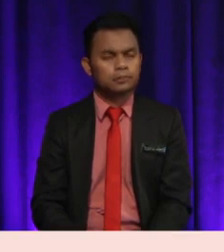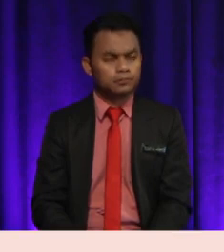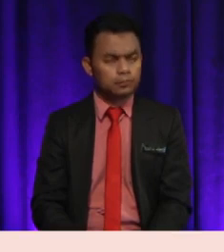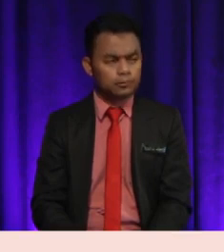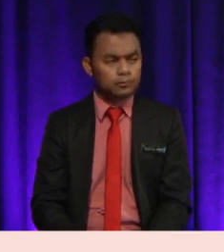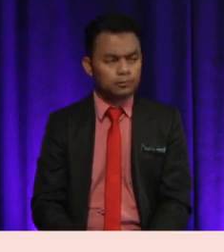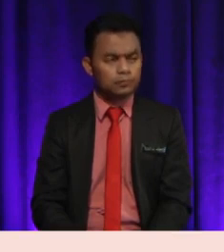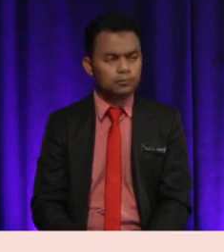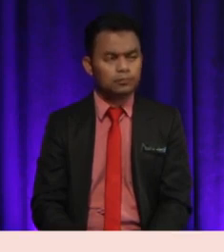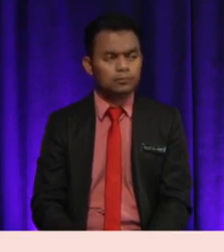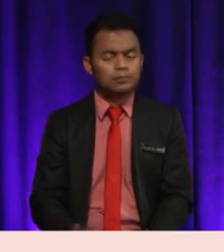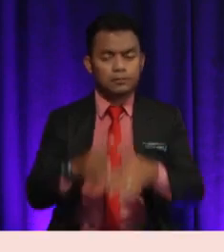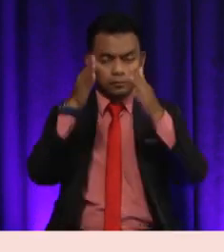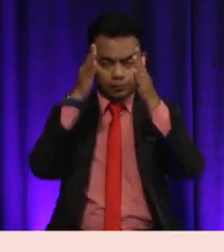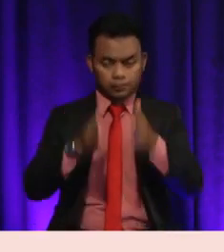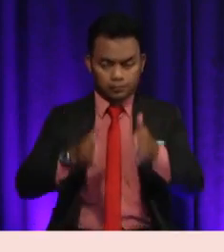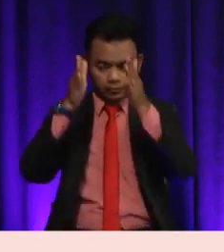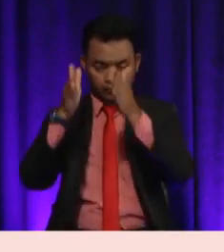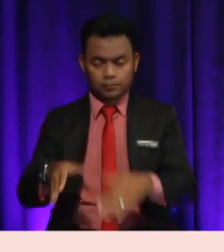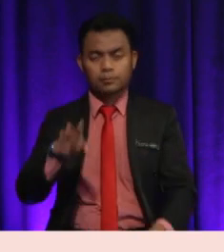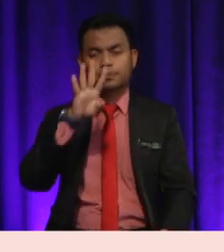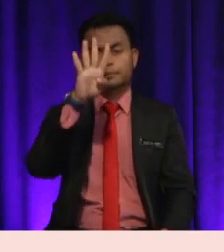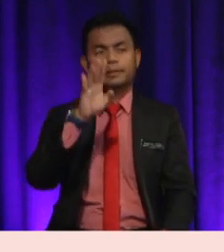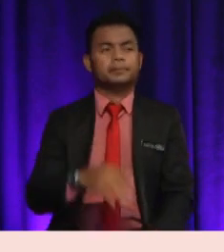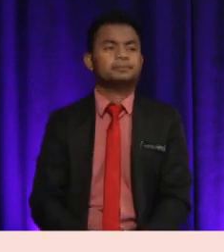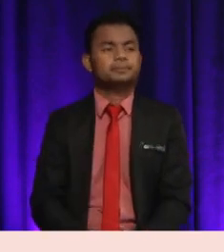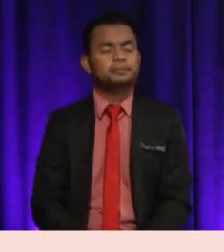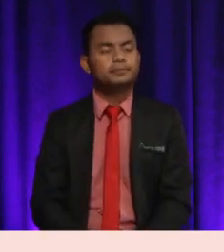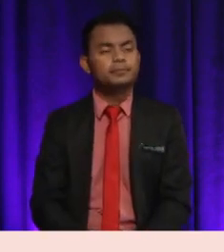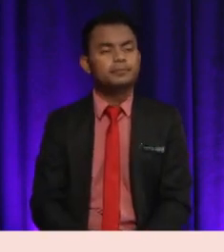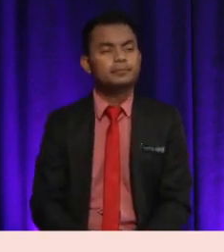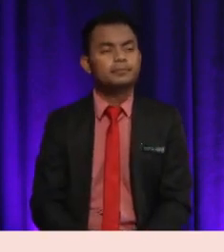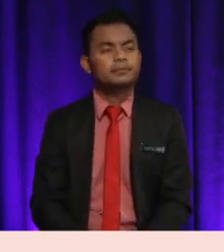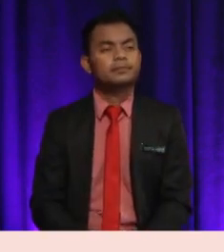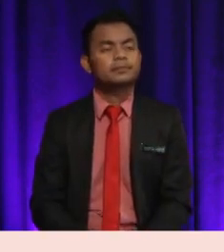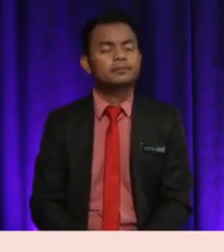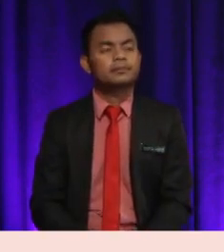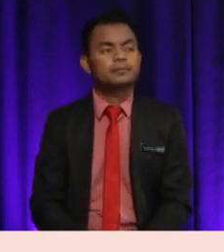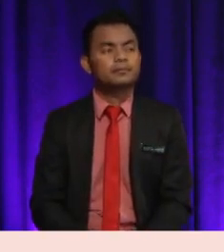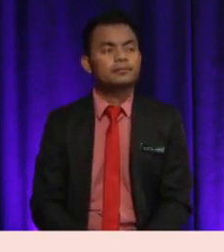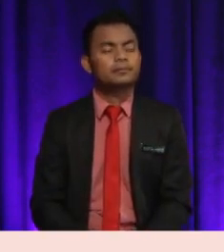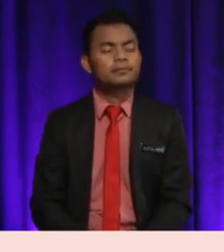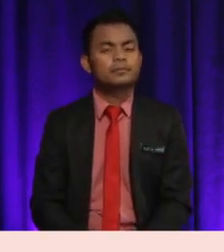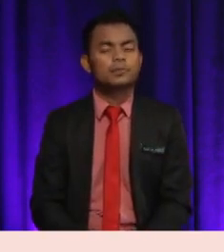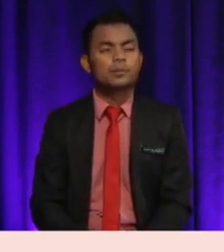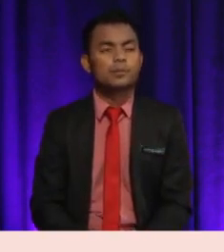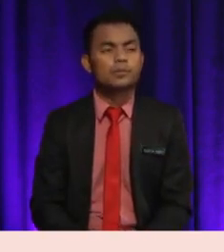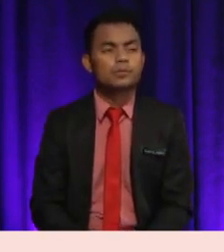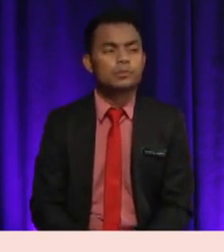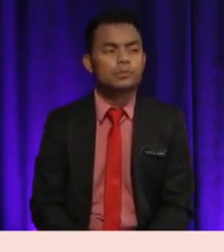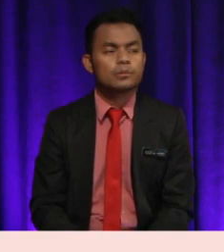4th column, 1, 2, 3, 4. Okay, yeah. Here is the word best. Okay. Okay,